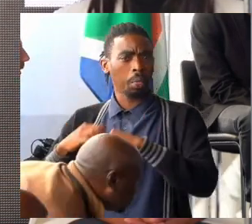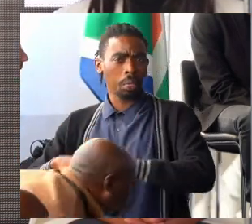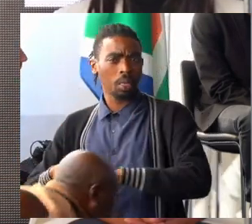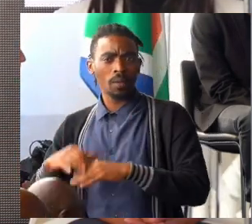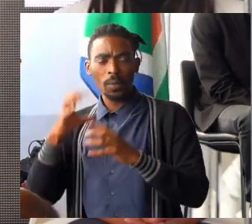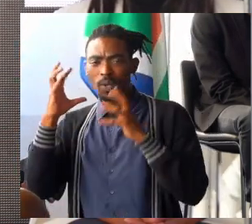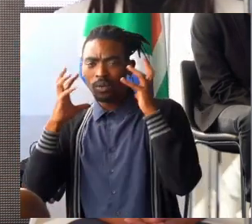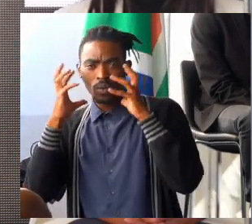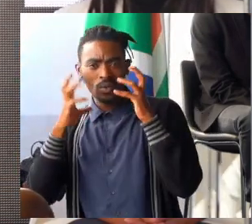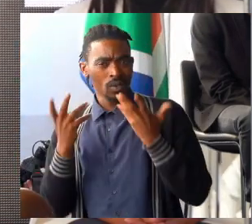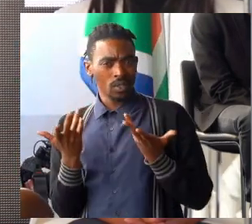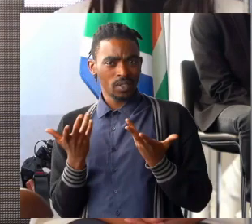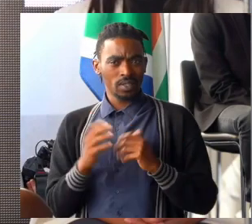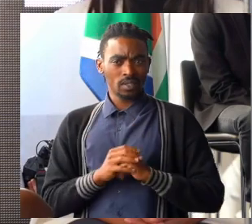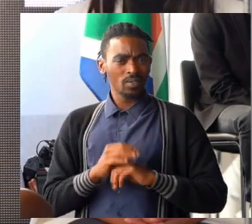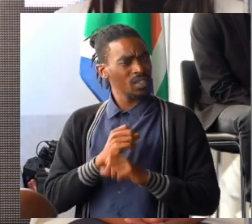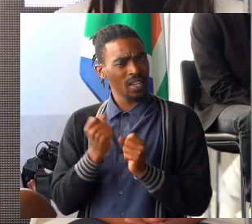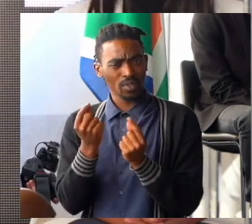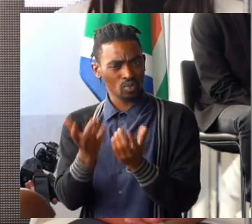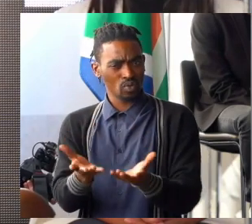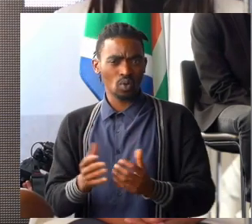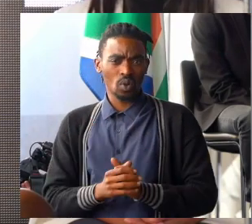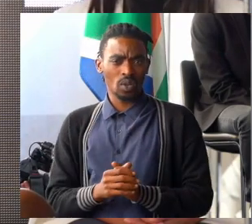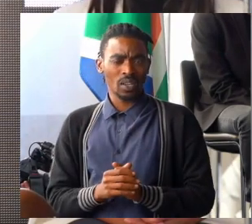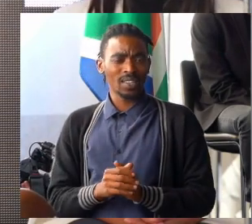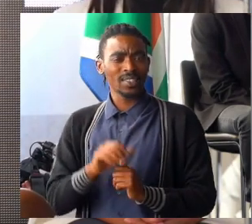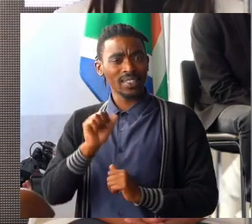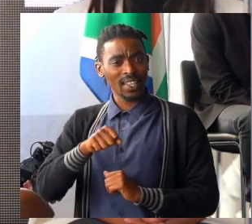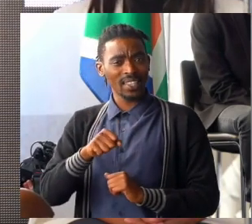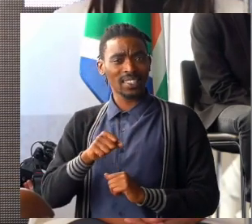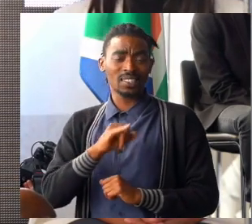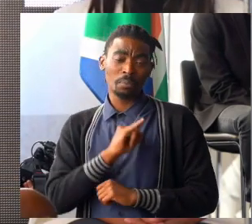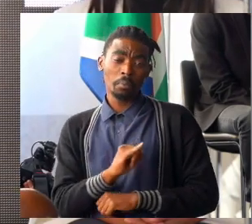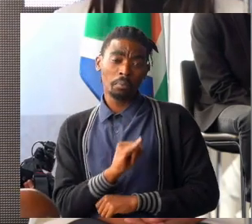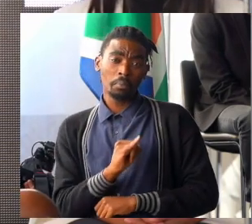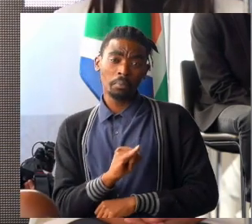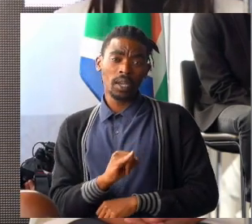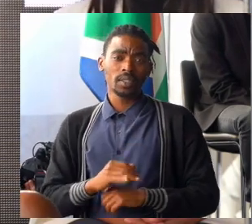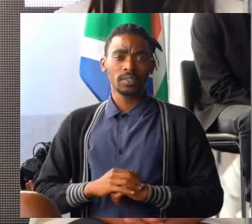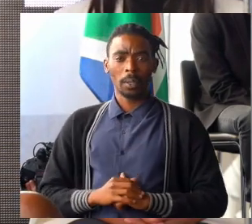New dawn. It's dark.